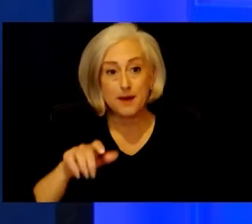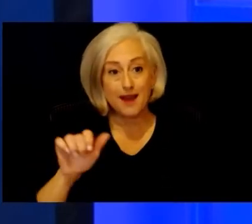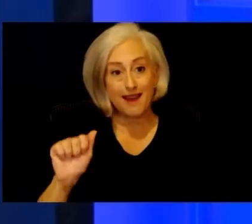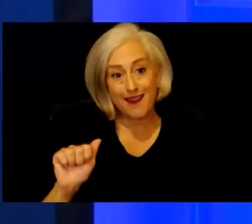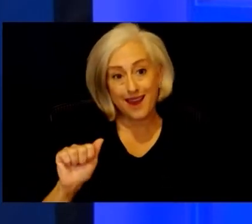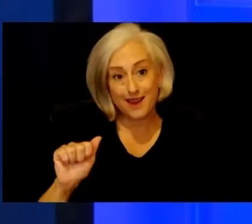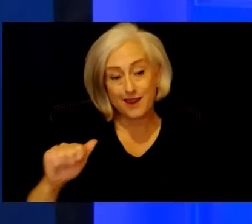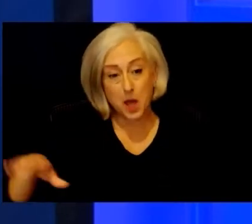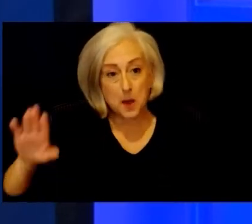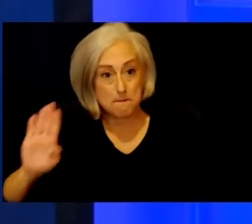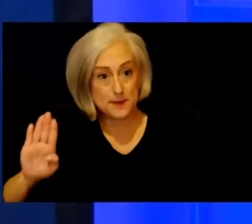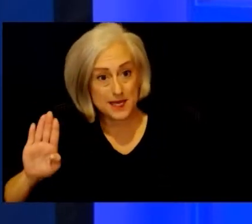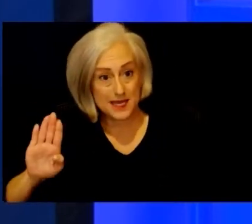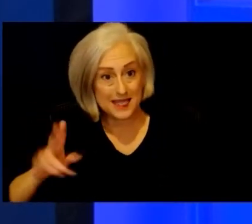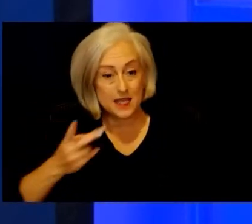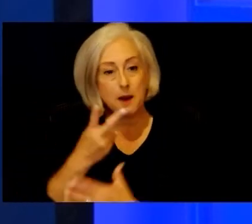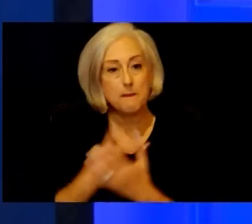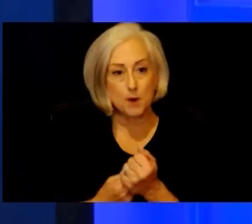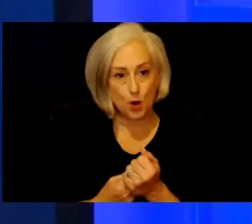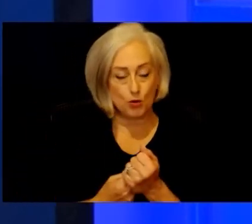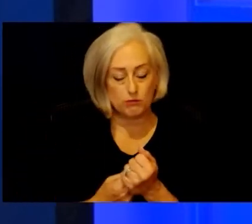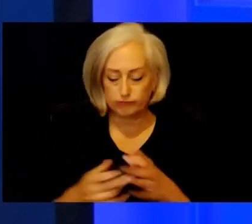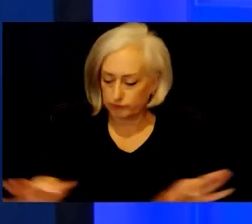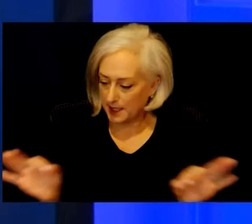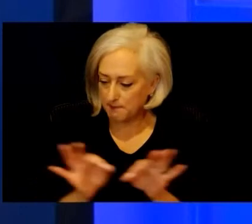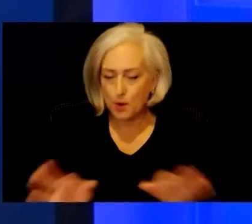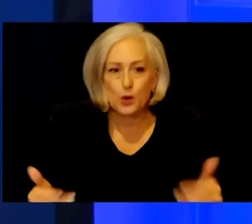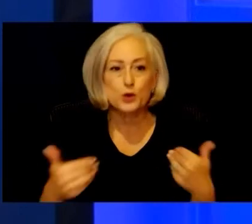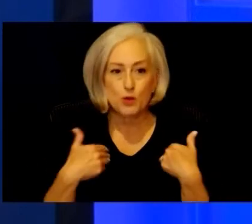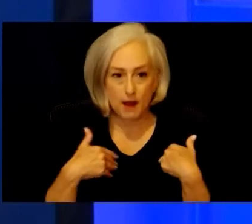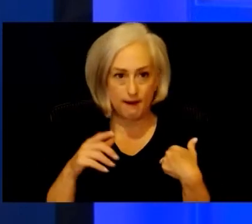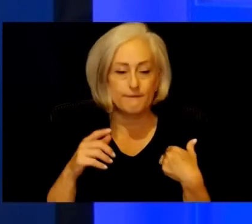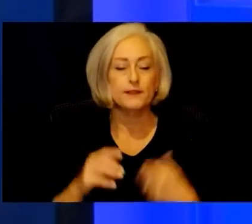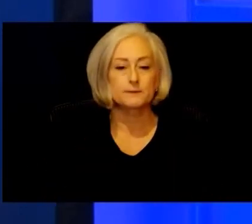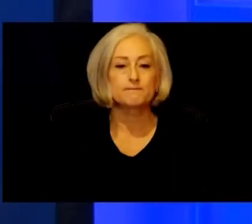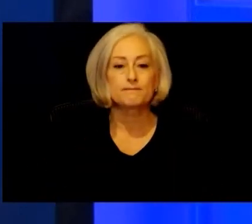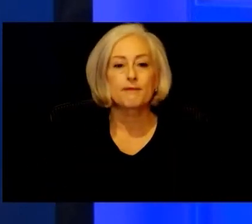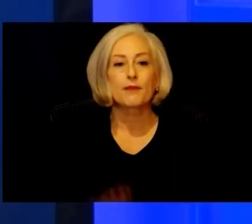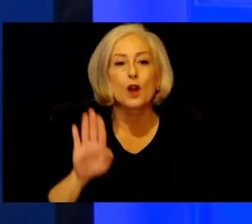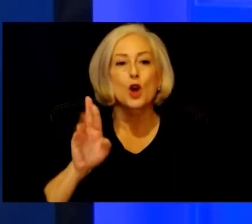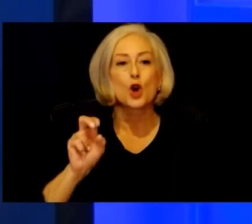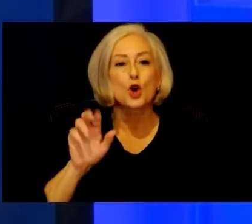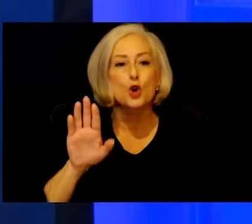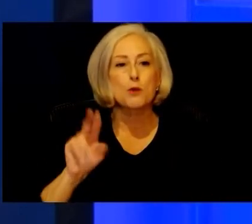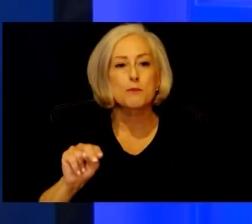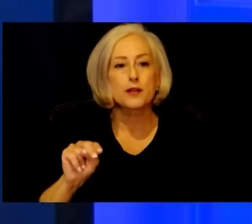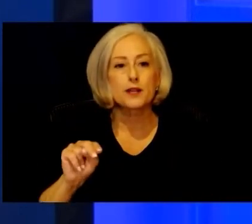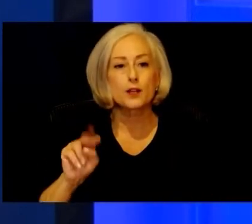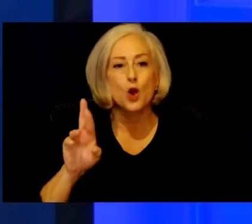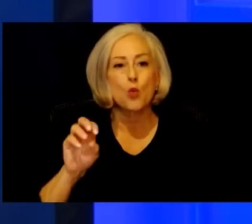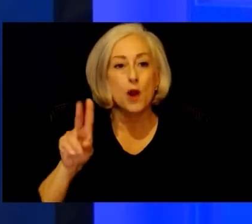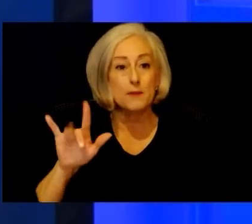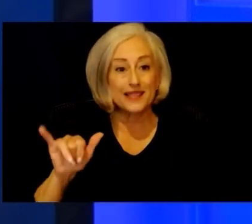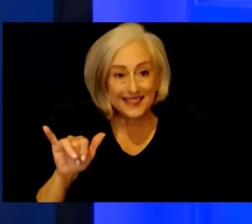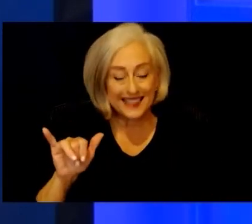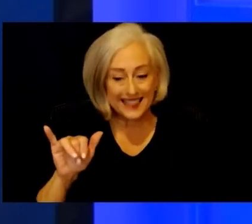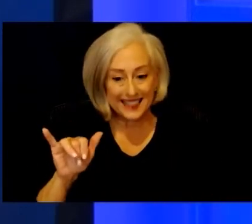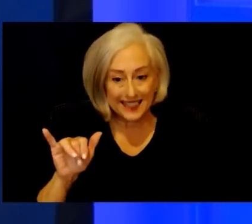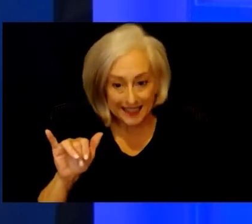very important to stay up to date with. So the company Urban Remedy not only is recalling the strawberries, but the products they